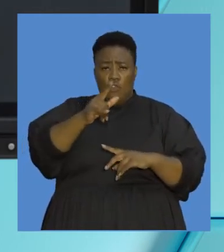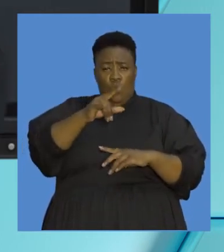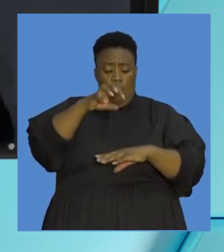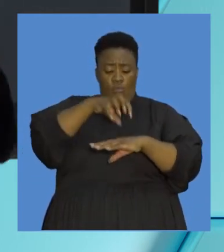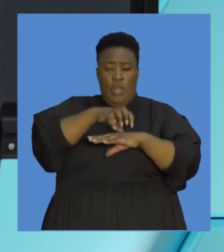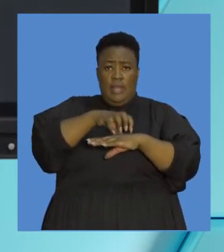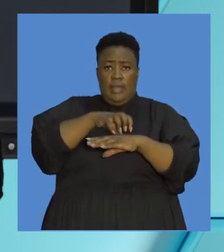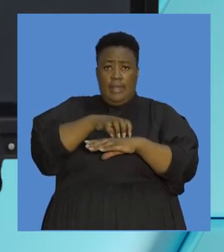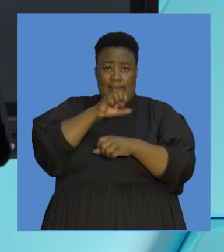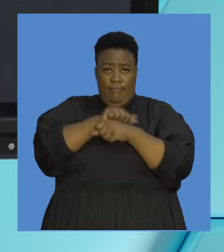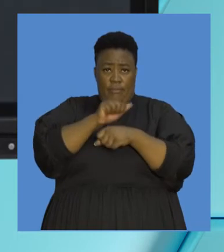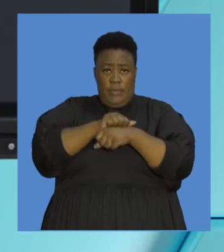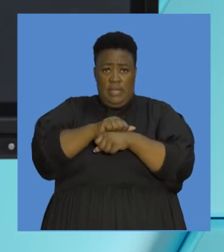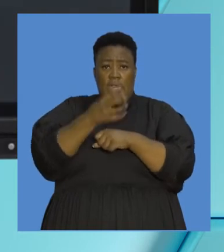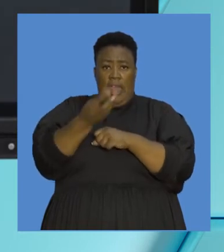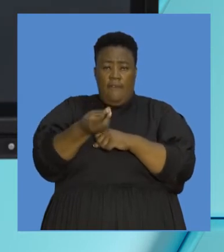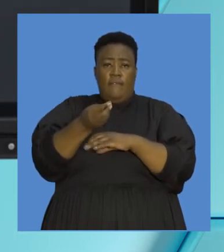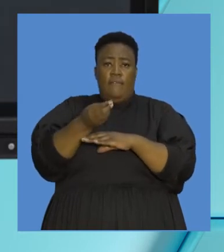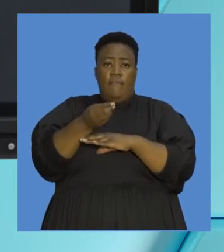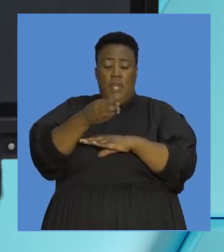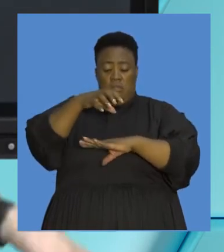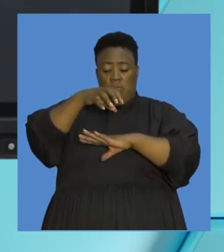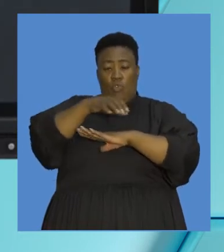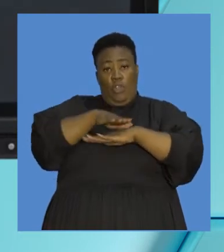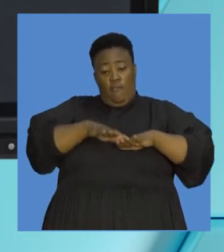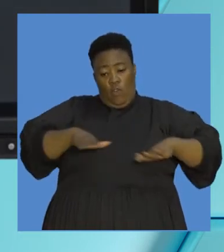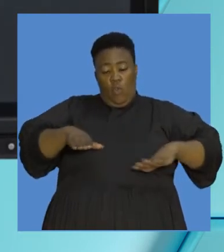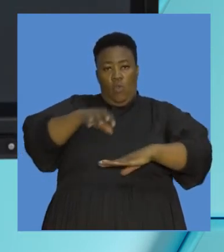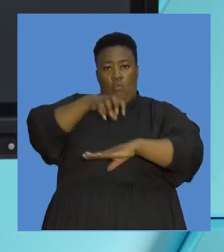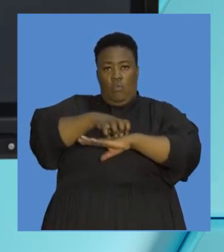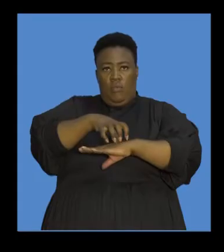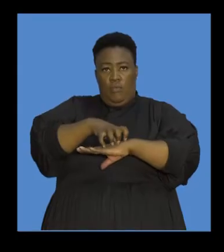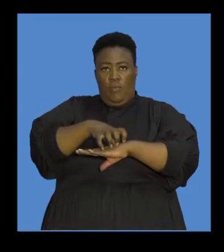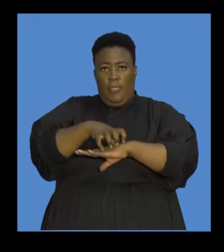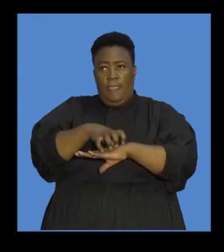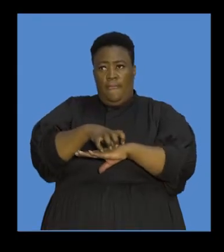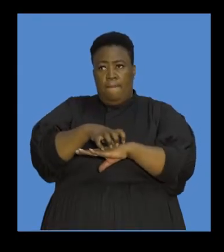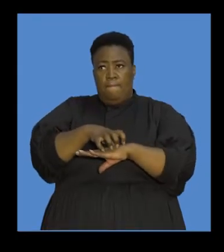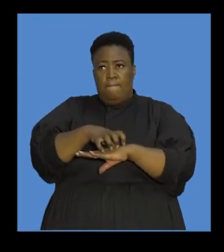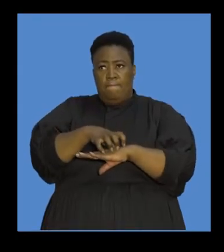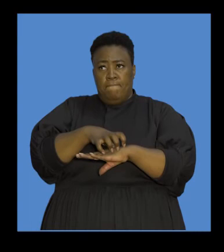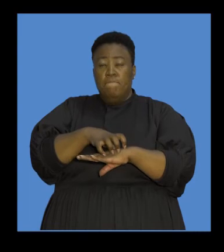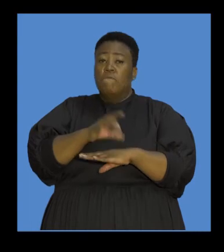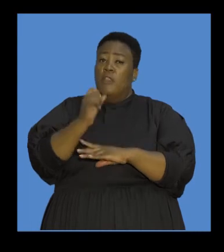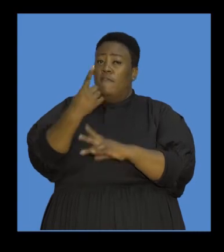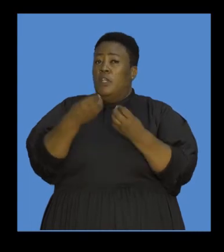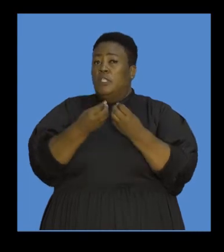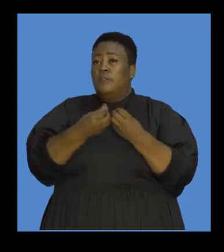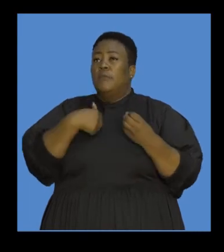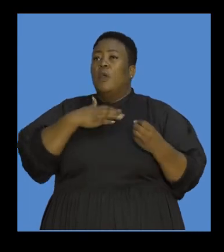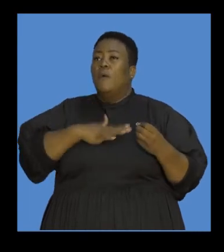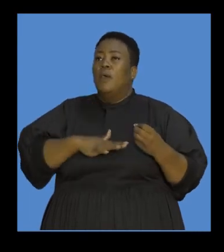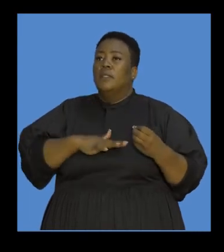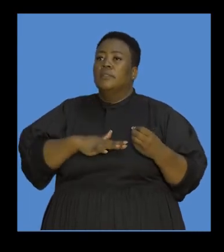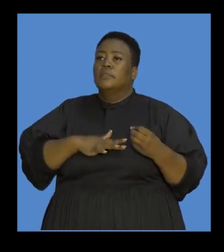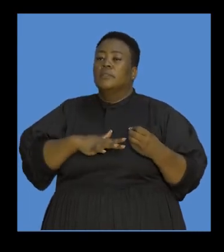floor, and I'm pushing the brick, but it's not going anywhere, okay? First thing I want